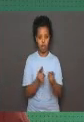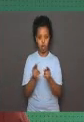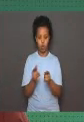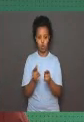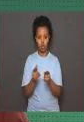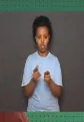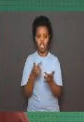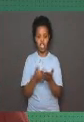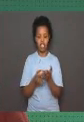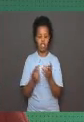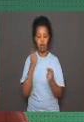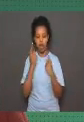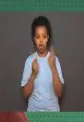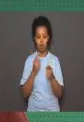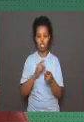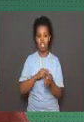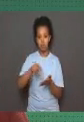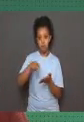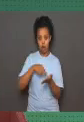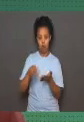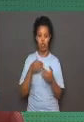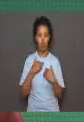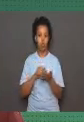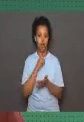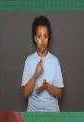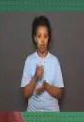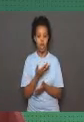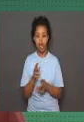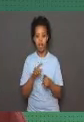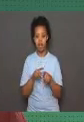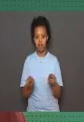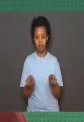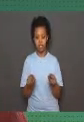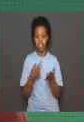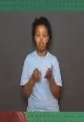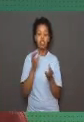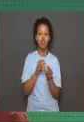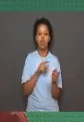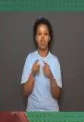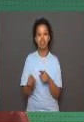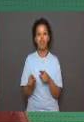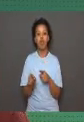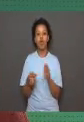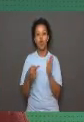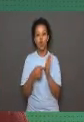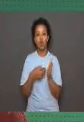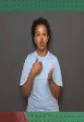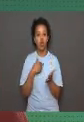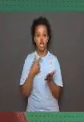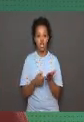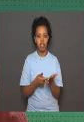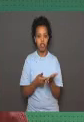out. Also, there are other genes that code for the presence of the